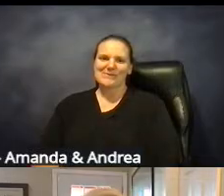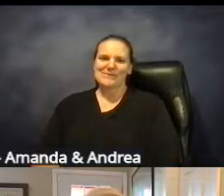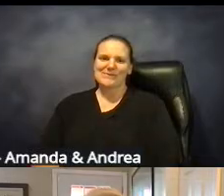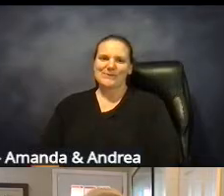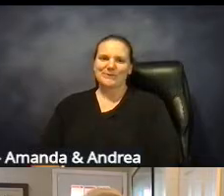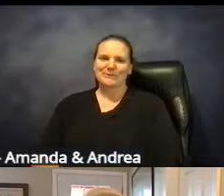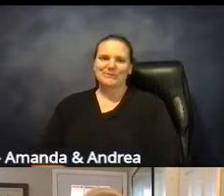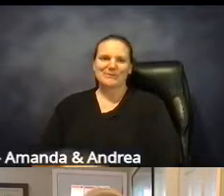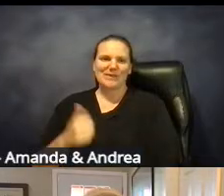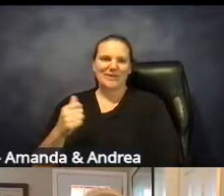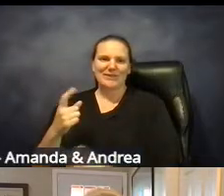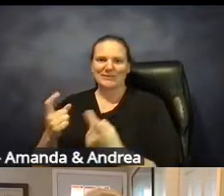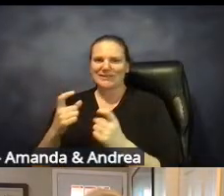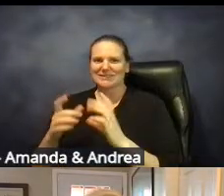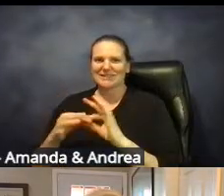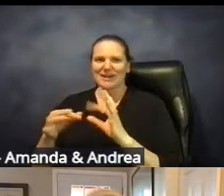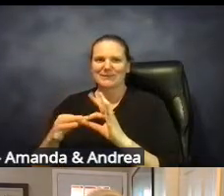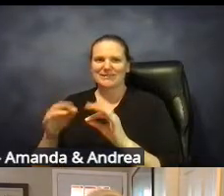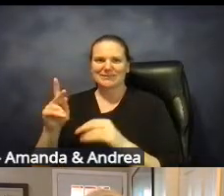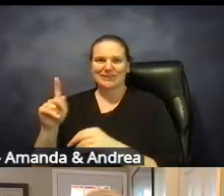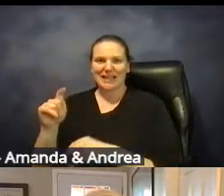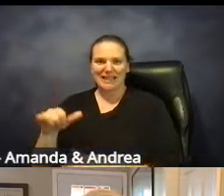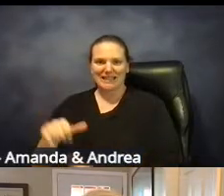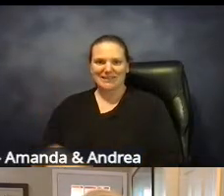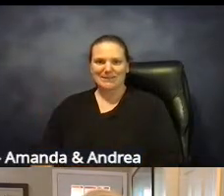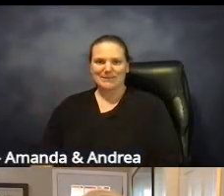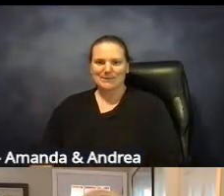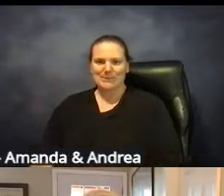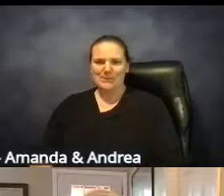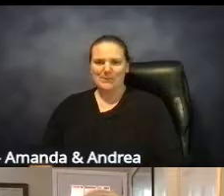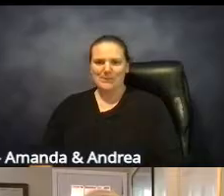Any other questions or comments for Katie or Casey?